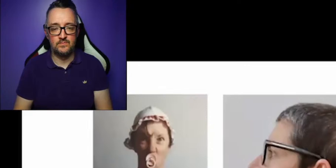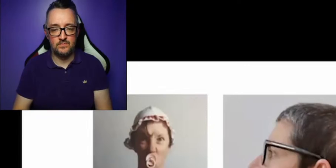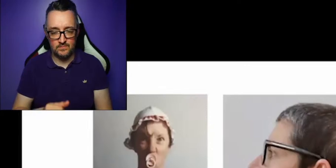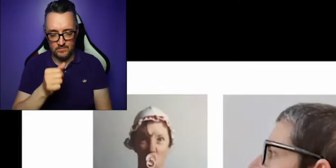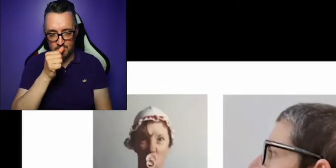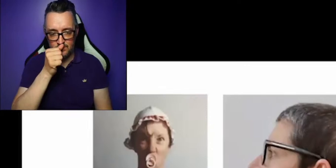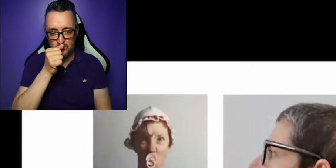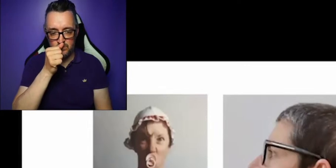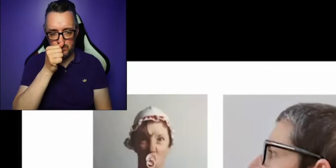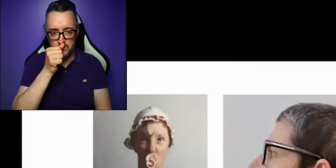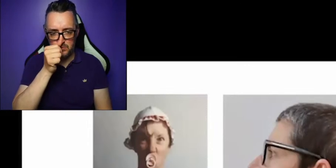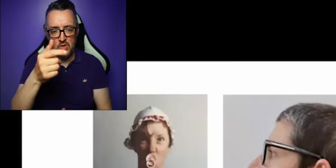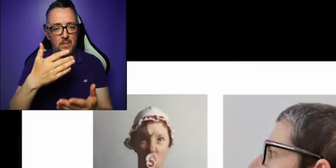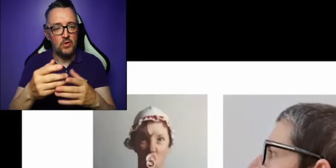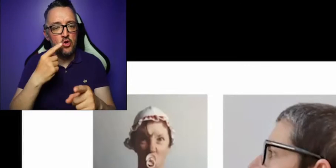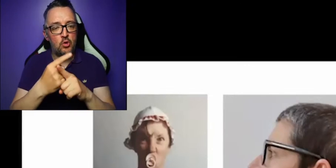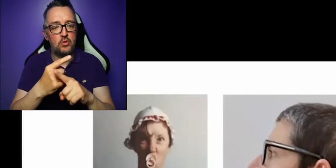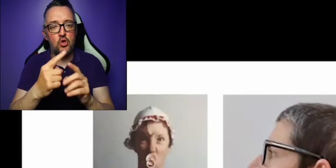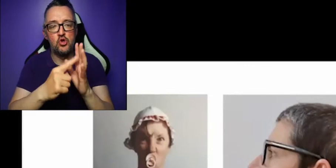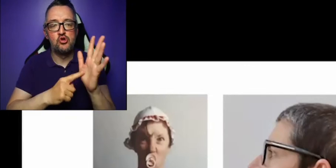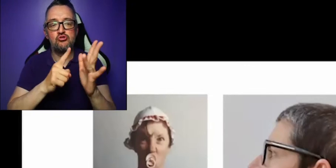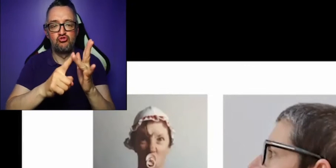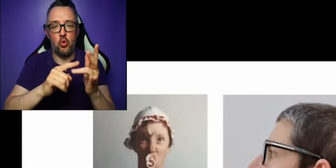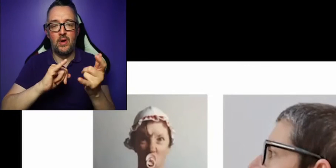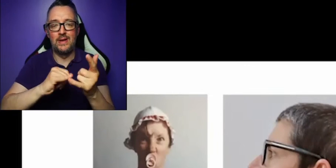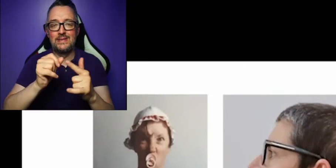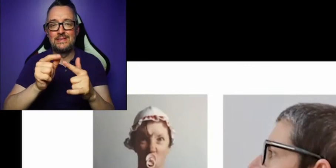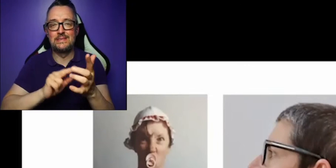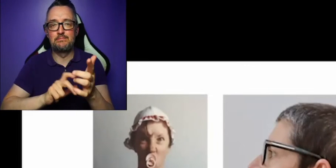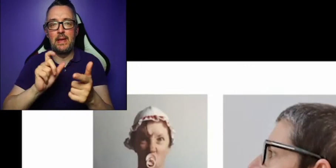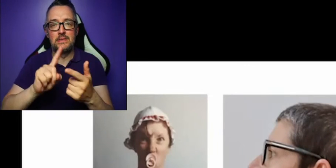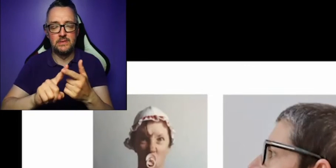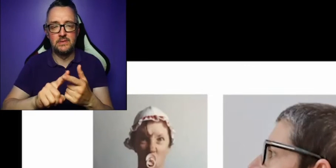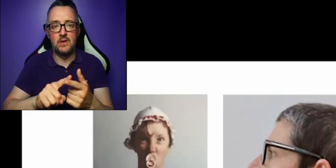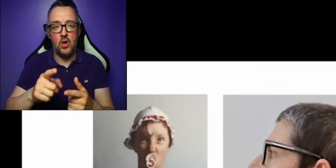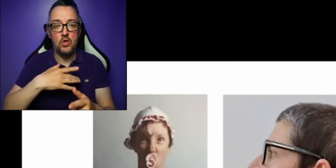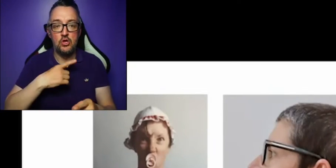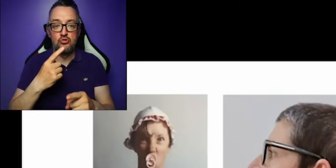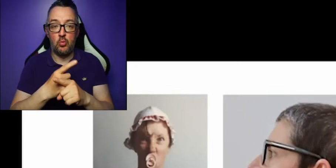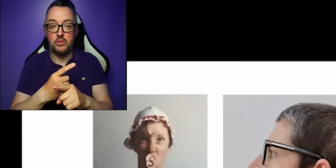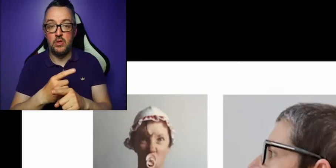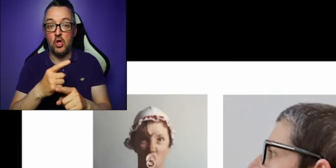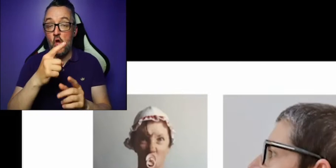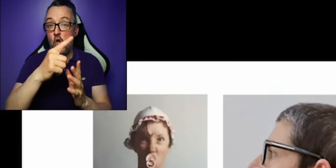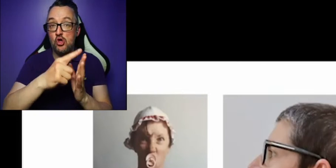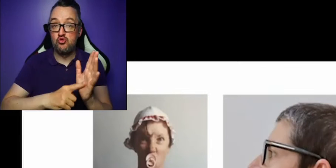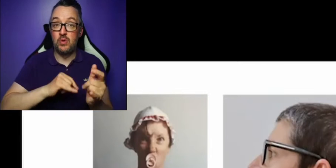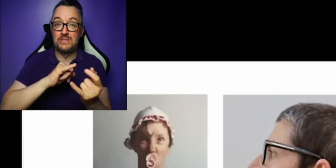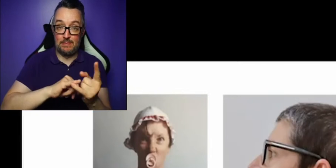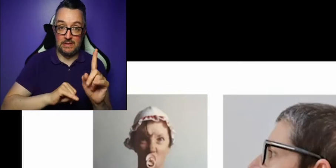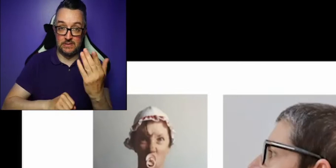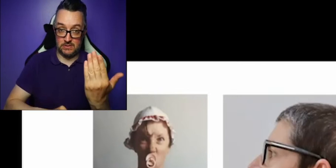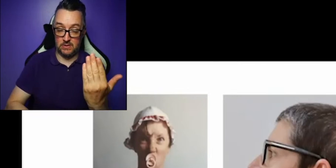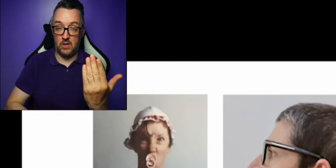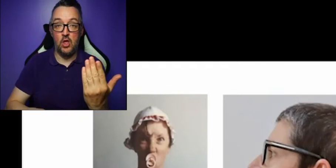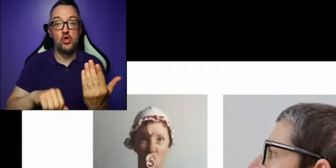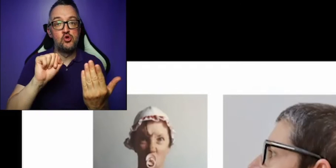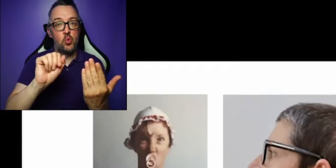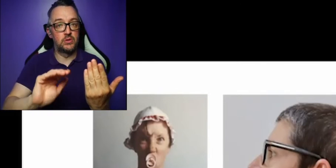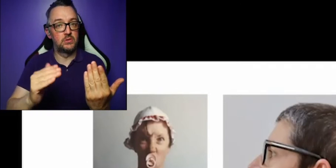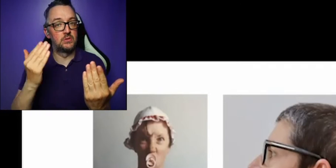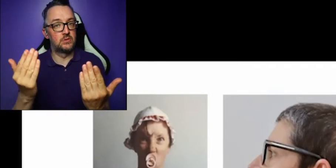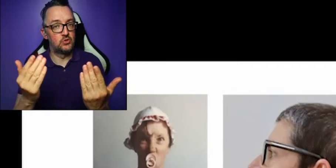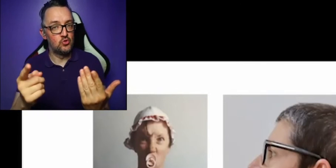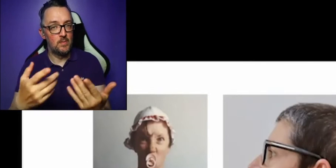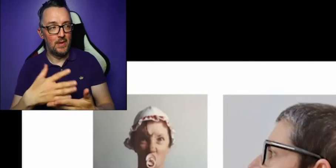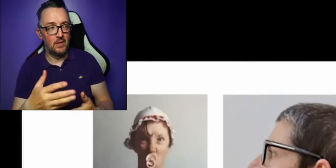So we touched a bit on Joe Spence earlier, but I thought we'd quickly share a Joe Spence image alongside one of your images that kind of